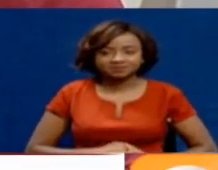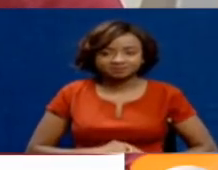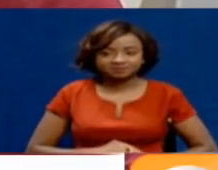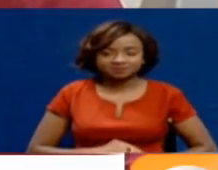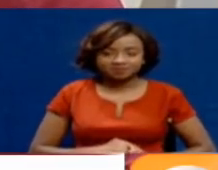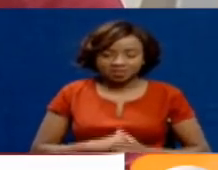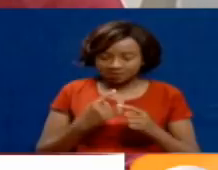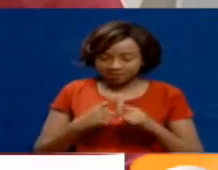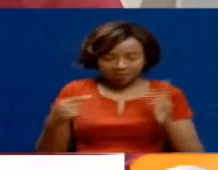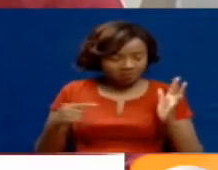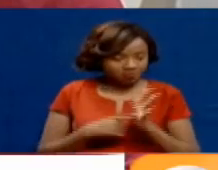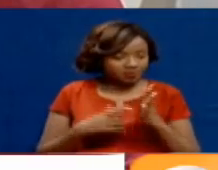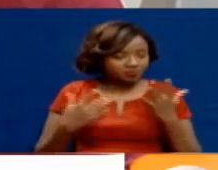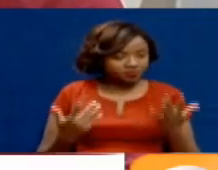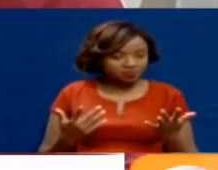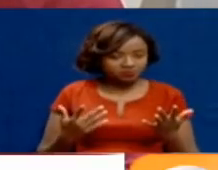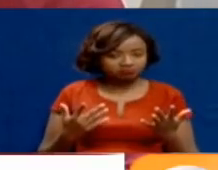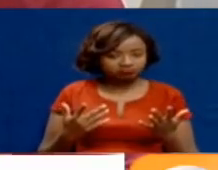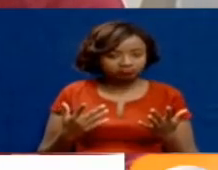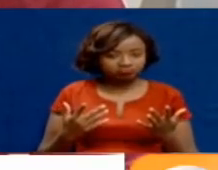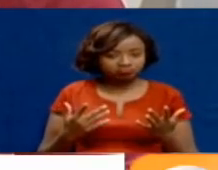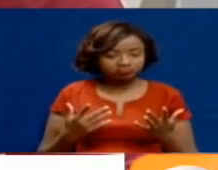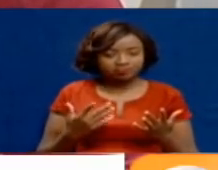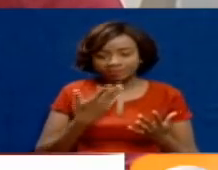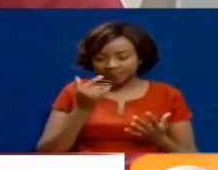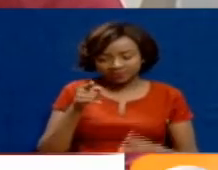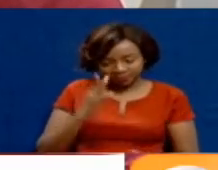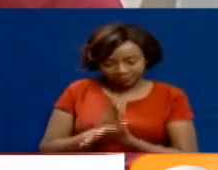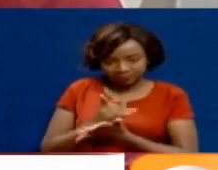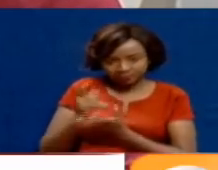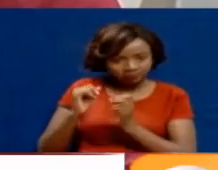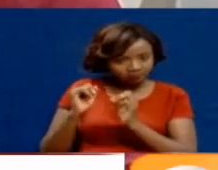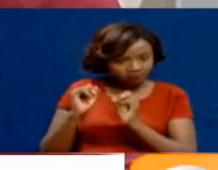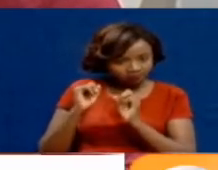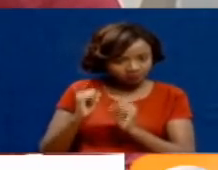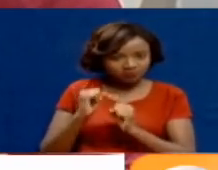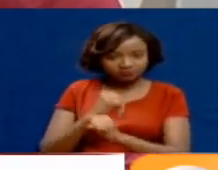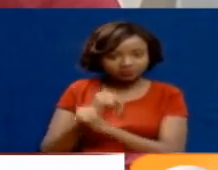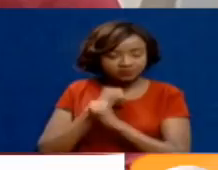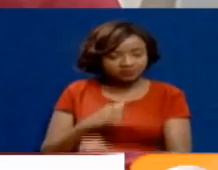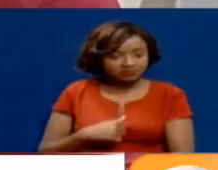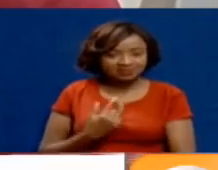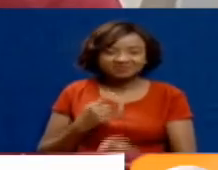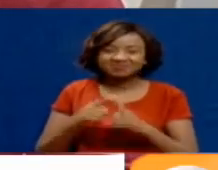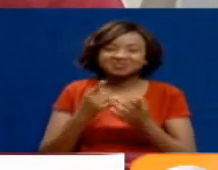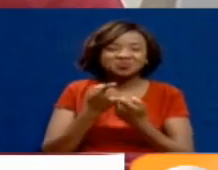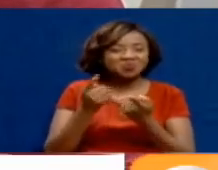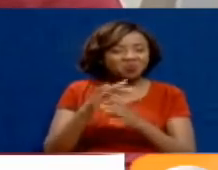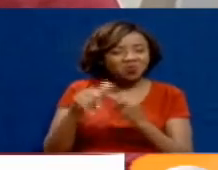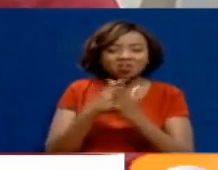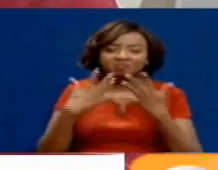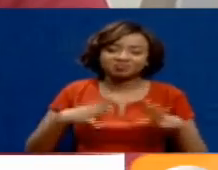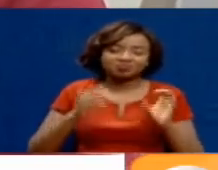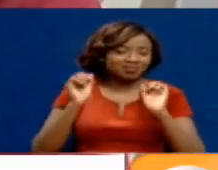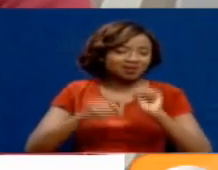the point is that these people, although they should take extra measures to avoid infection, everybody is susceptible, including children,